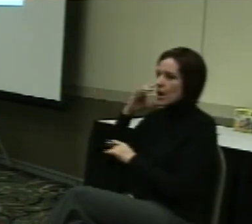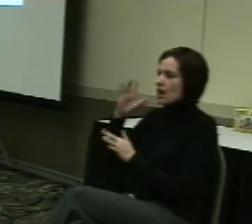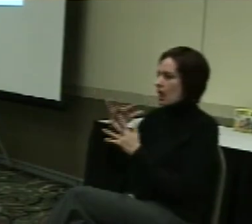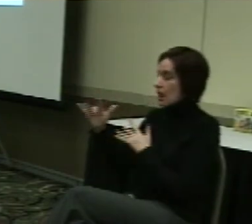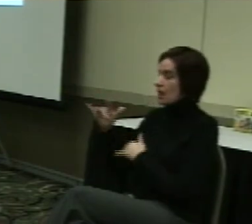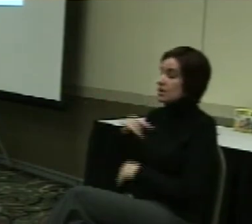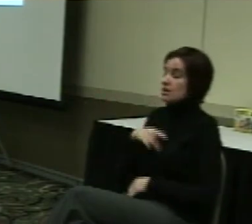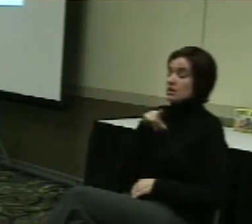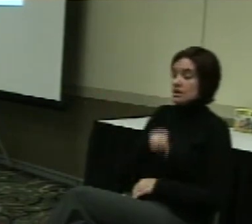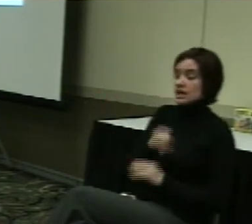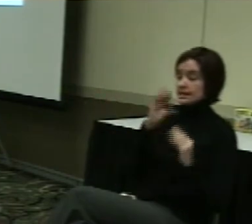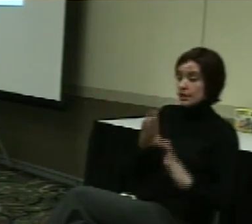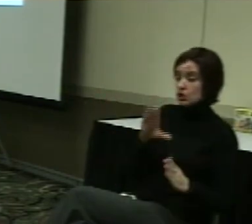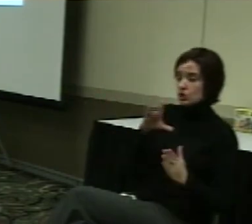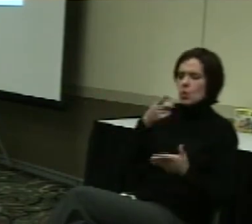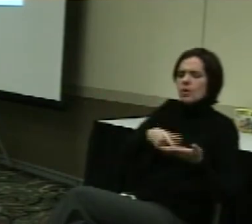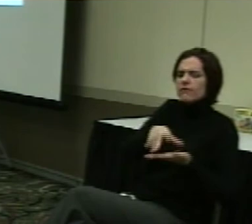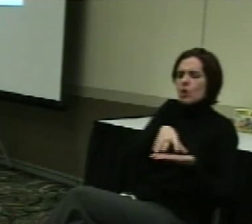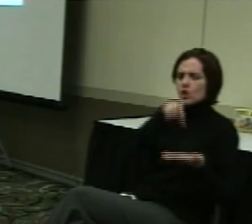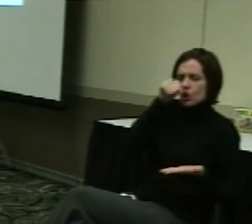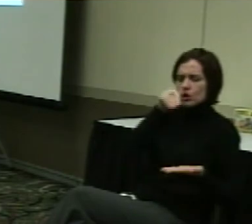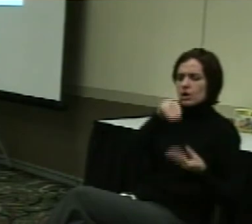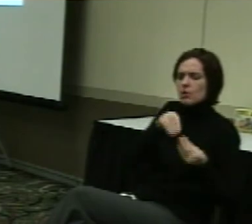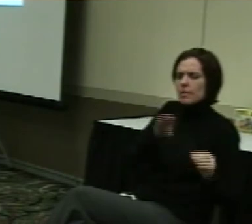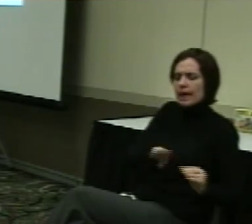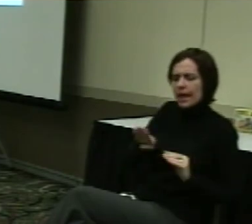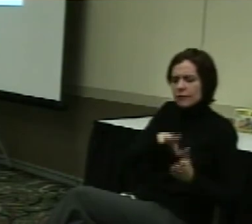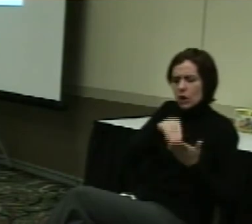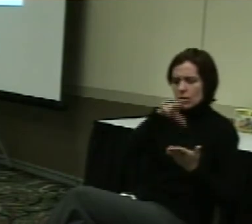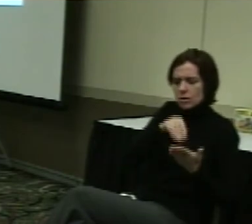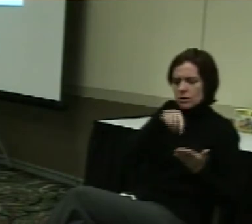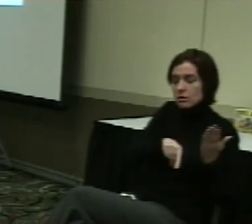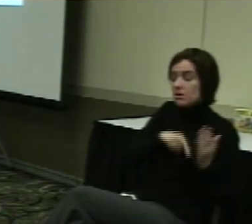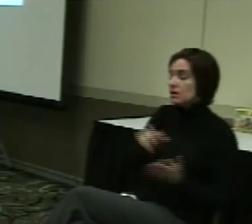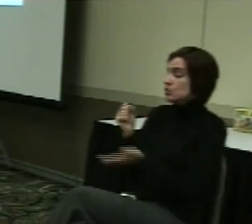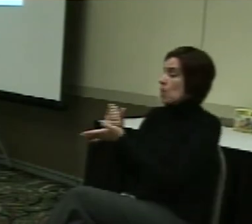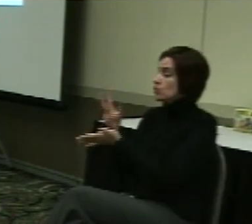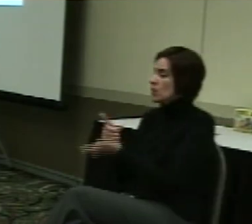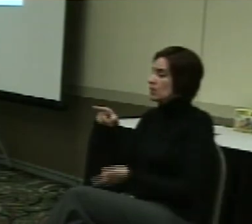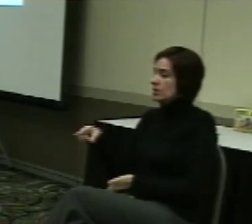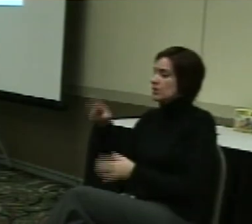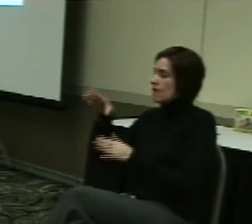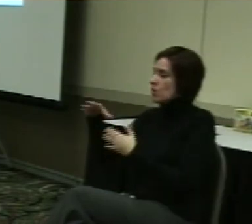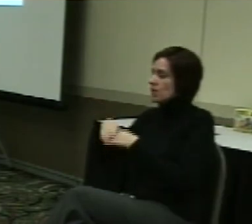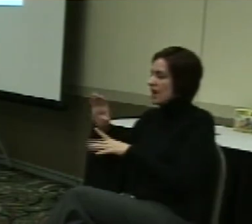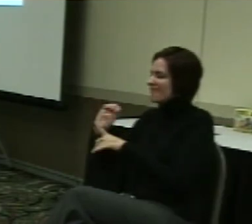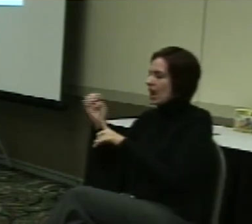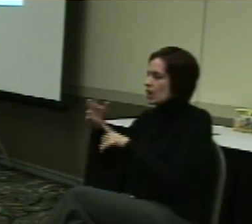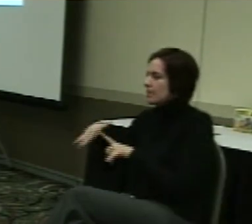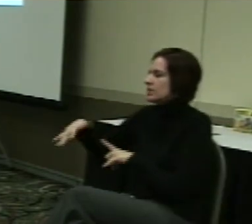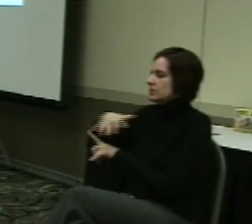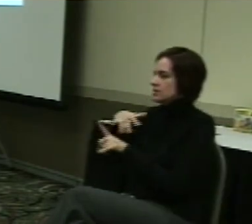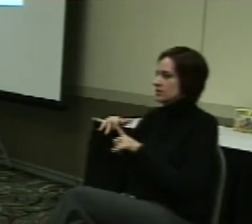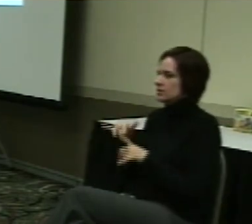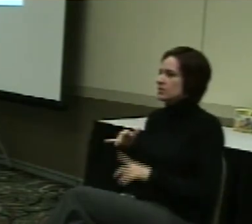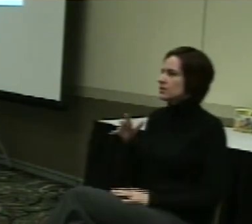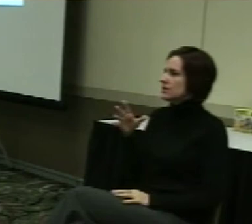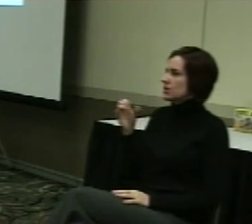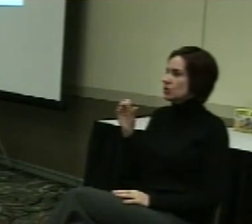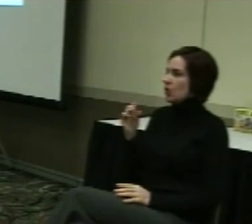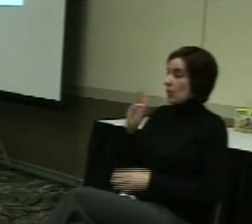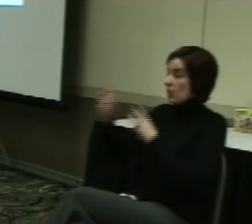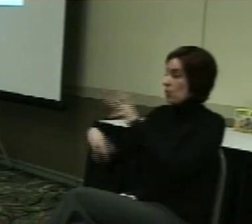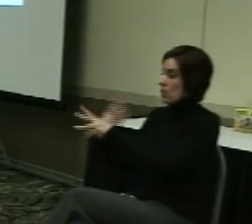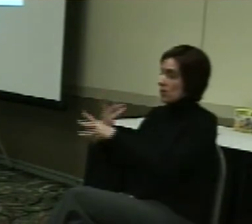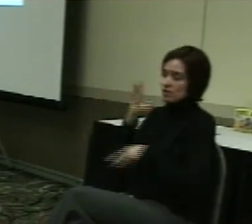It's behavioral theory. It's more the child focused, whereas the social worker is focused more on the environment. So it's they're coming, the world of a teacher